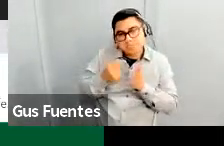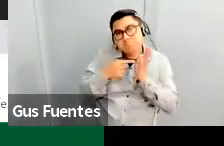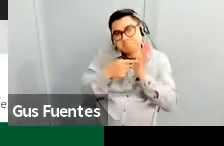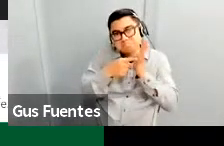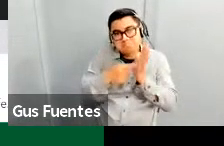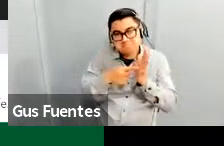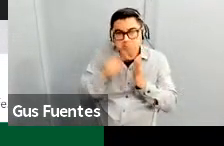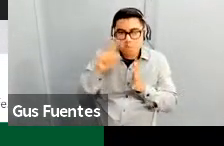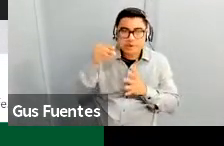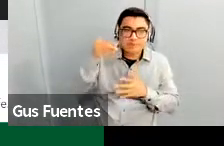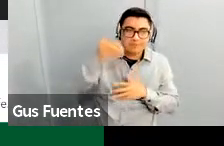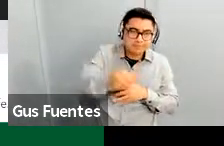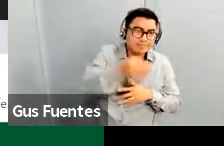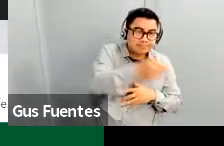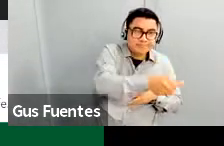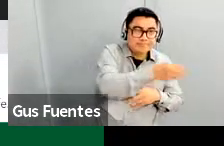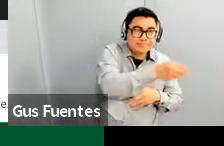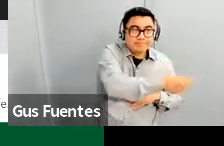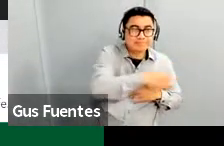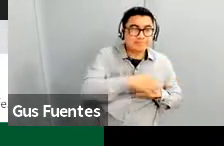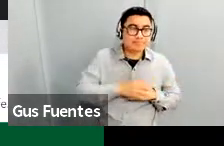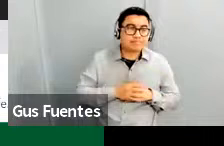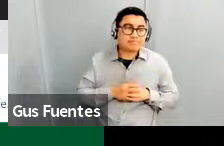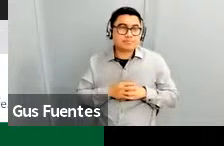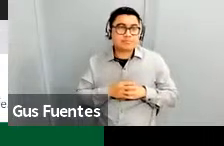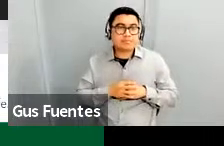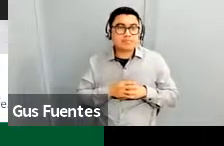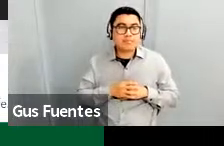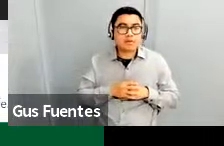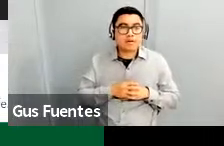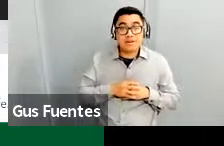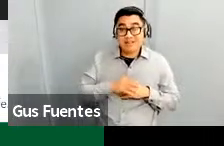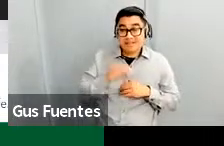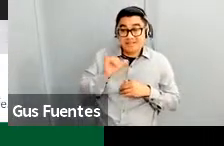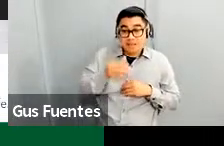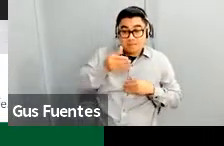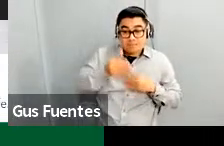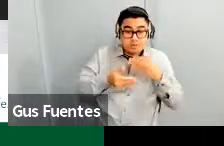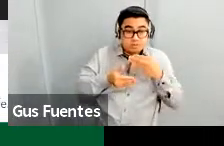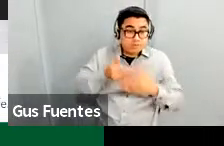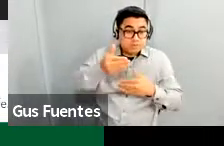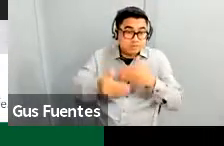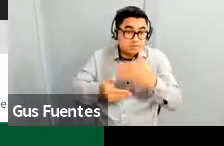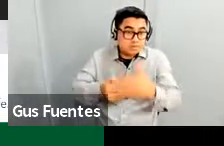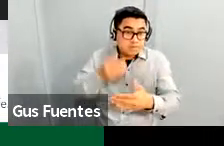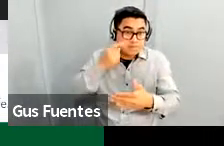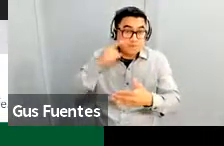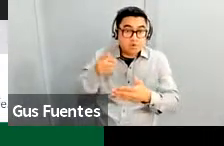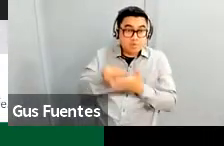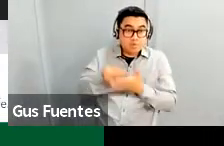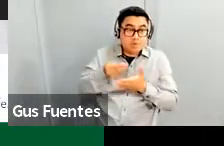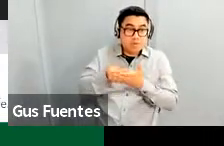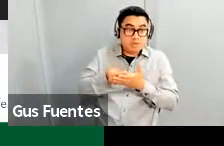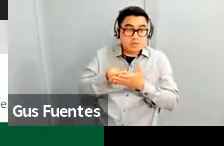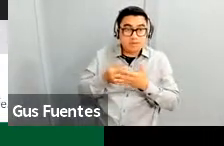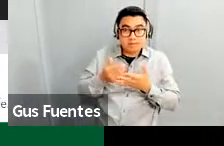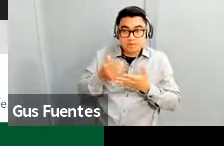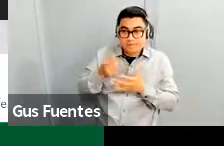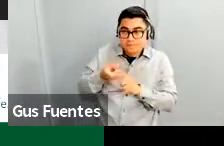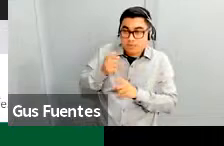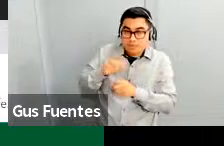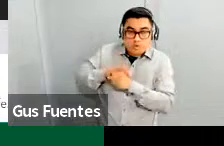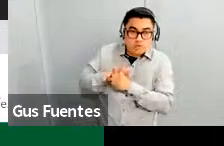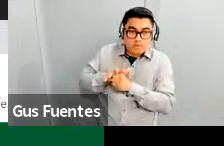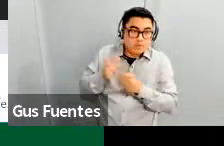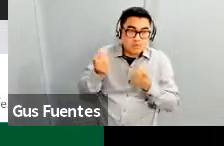So in terms of the process related to these COVID funds, the Ukiah Unified Board is going to be developing a framework for the use of